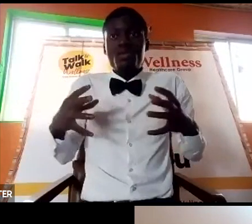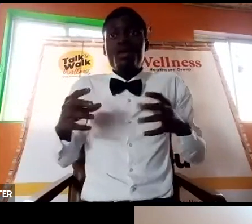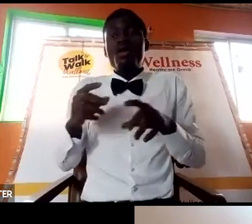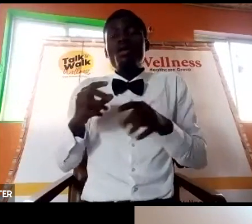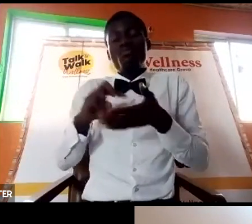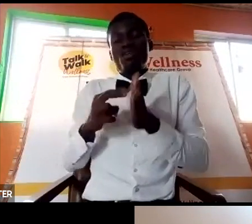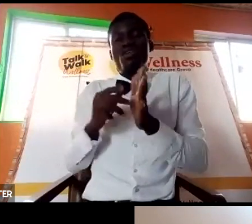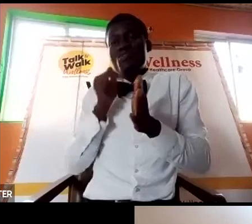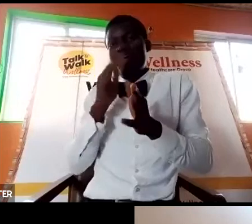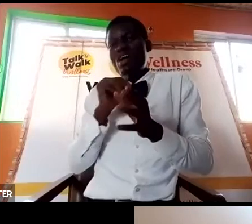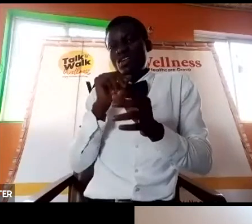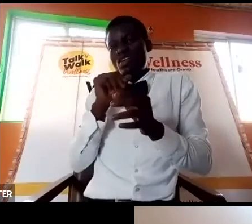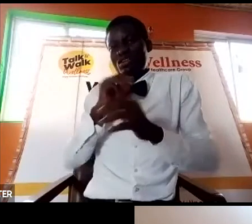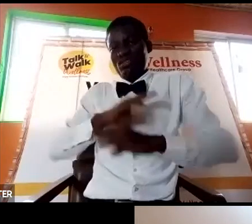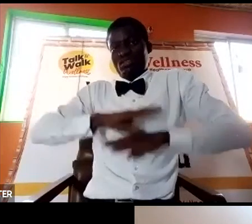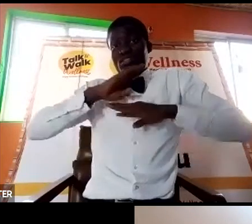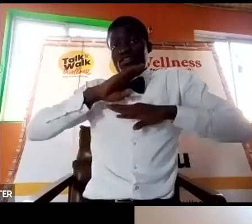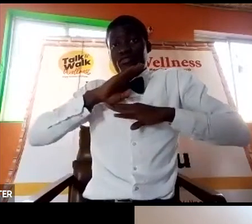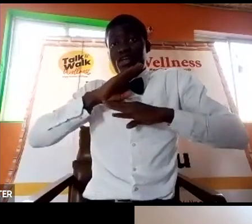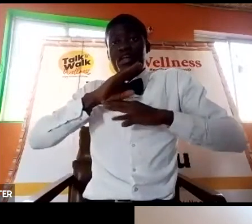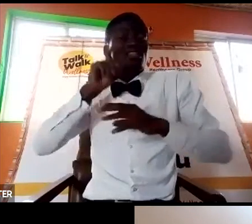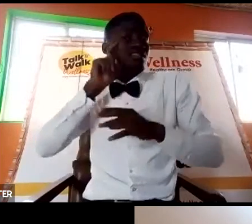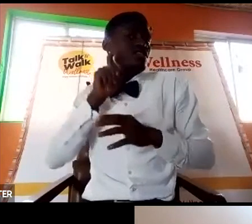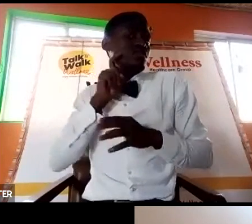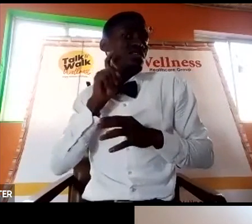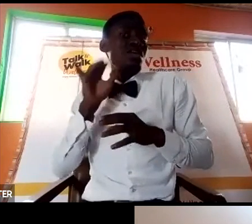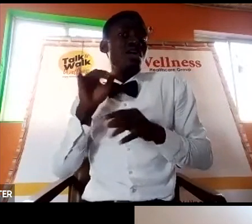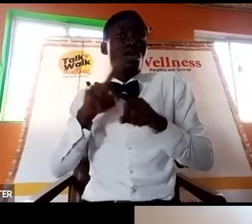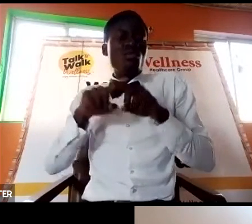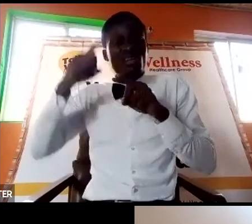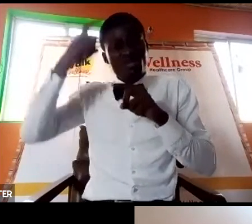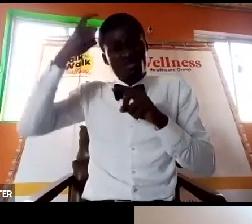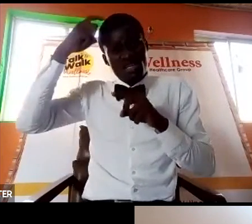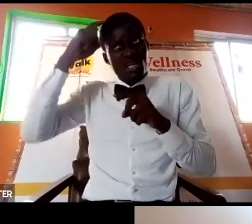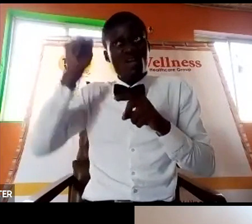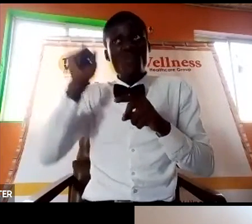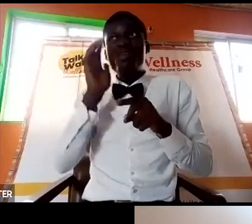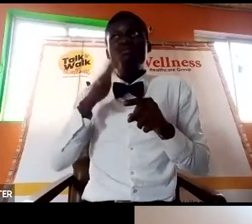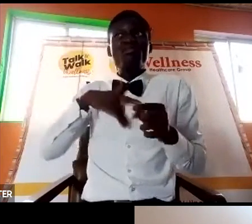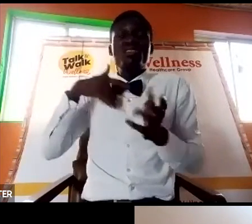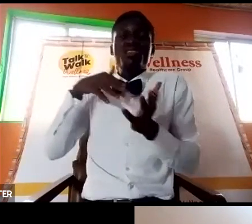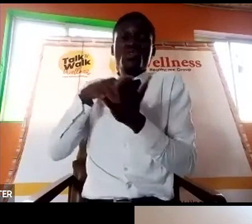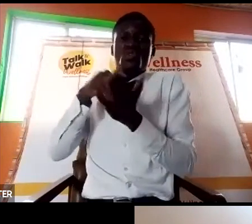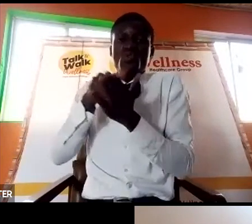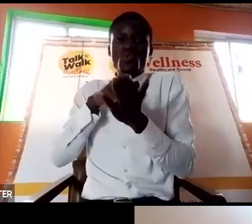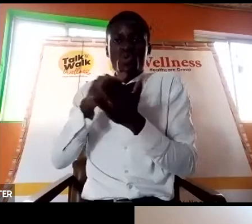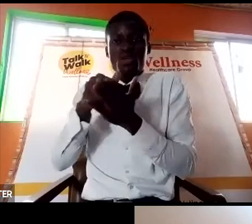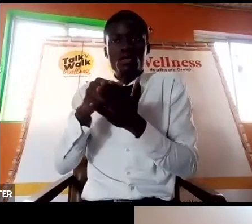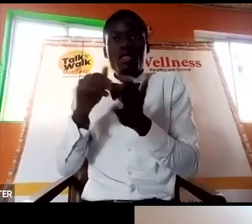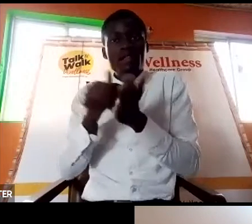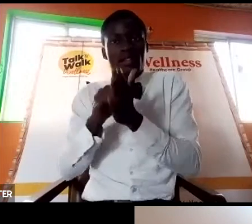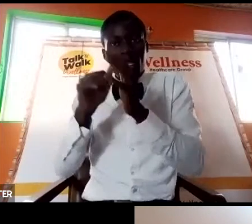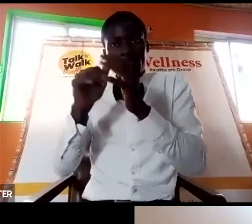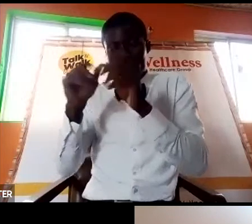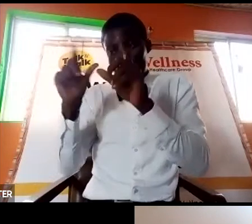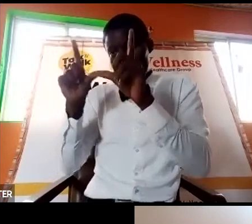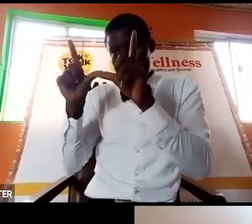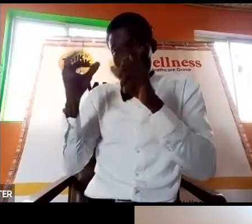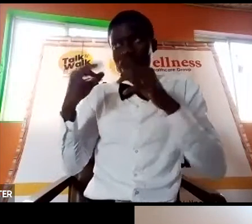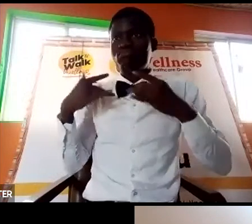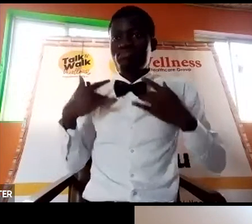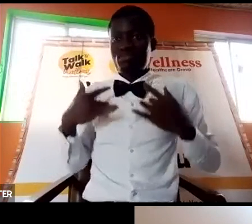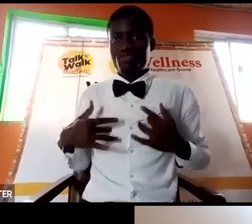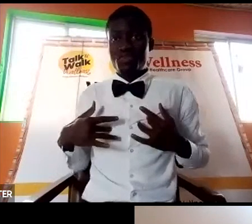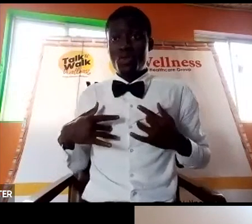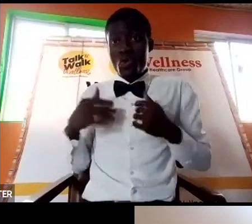can be feeling some level of defeat, and that causes some level of depression. And with depression, she begins to gain